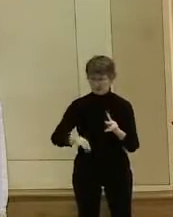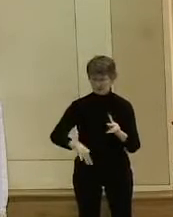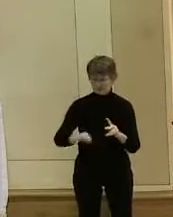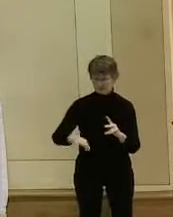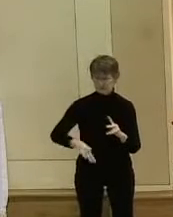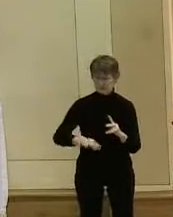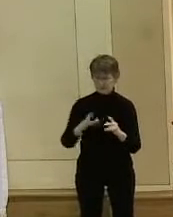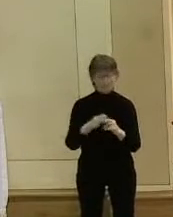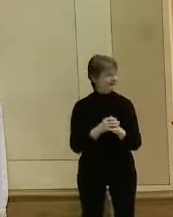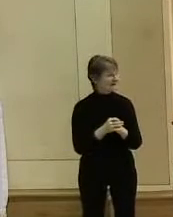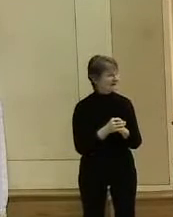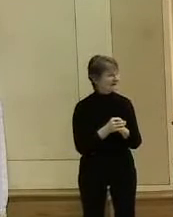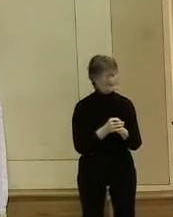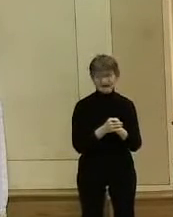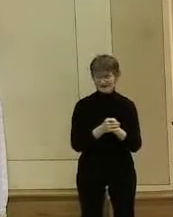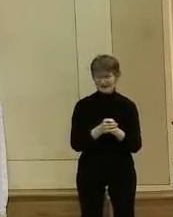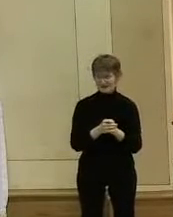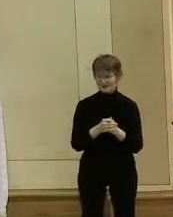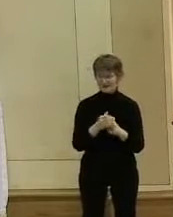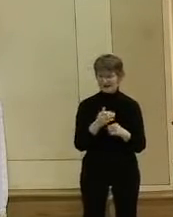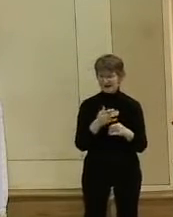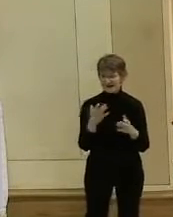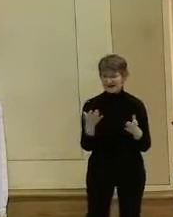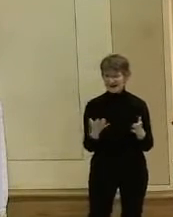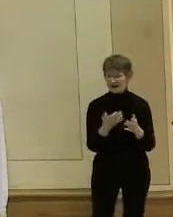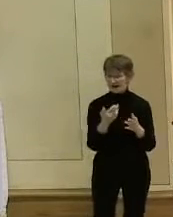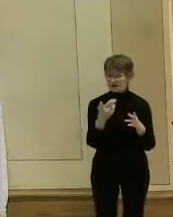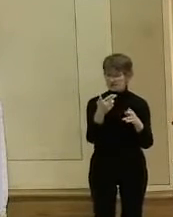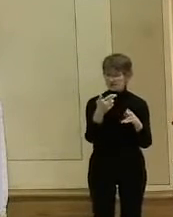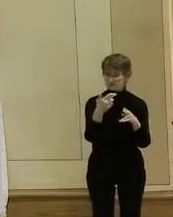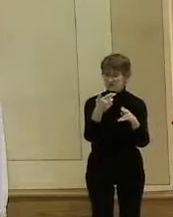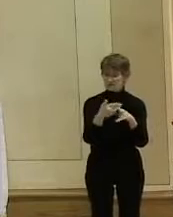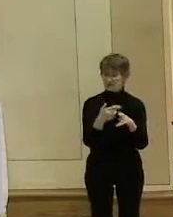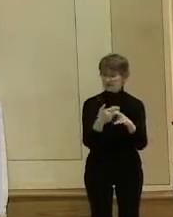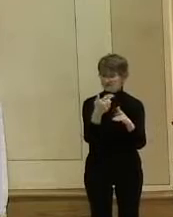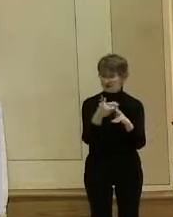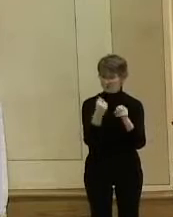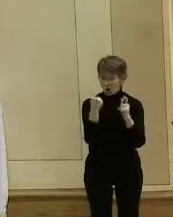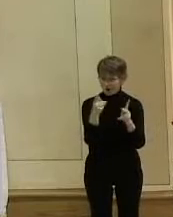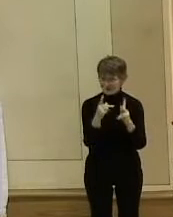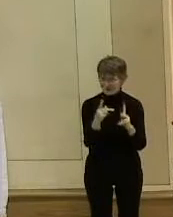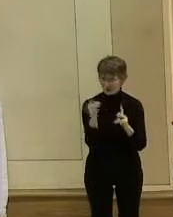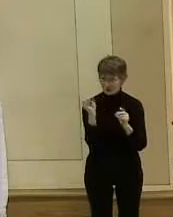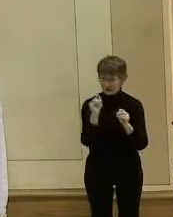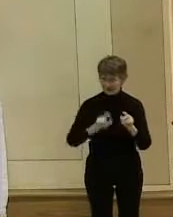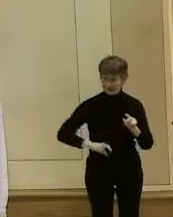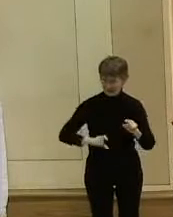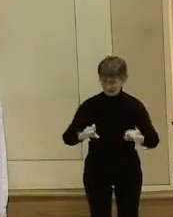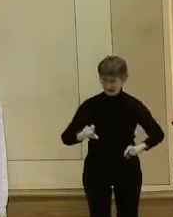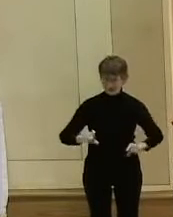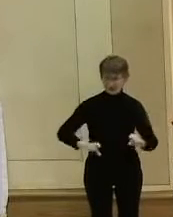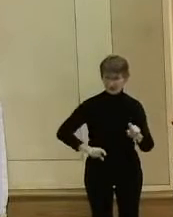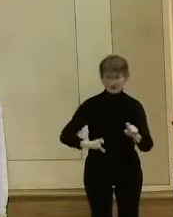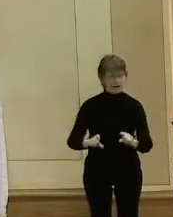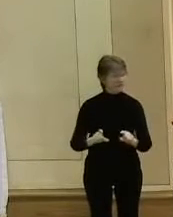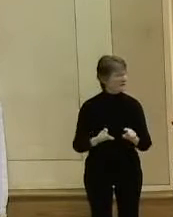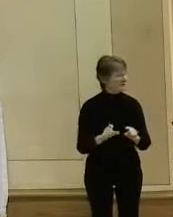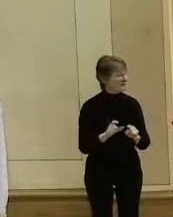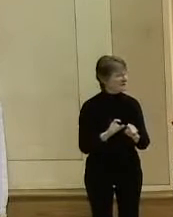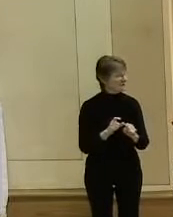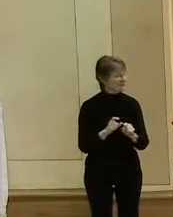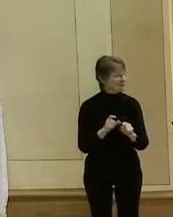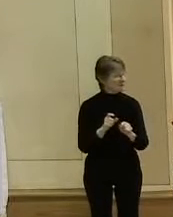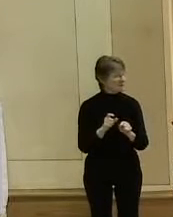the list together, so there. And it's everyone who has contributed to both campaigns. Can I ask you to help me